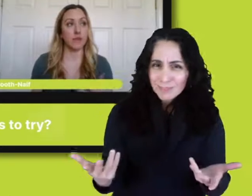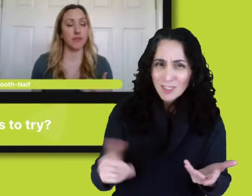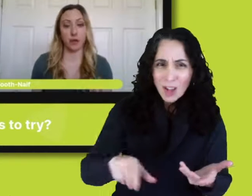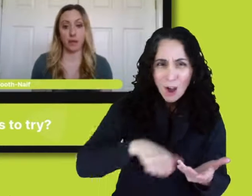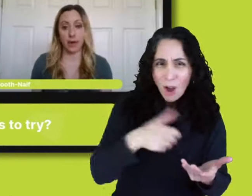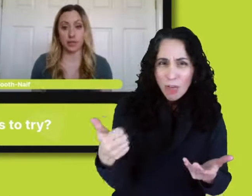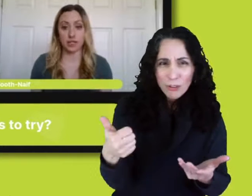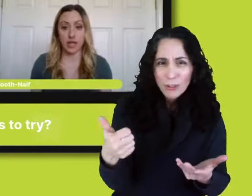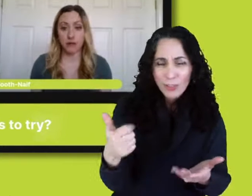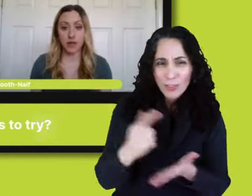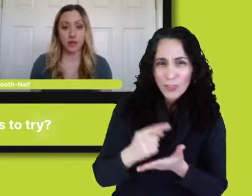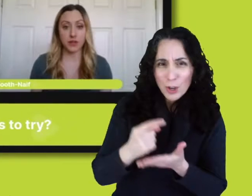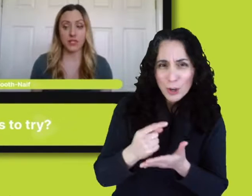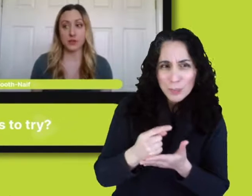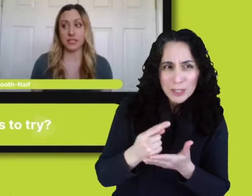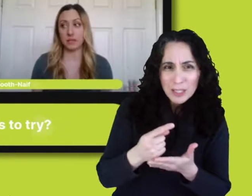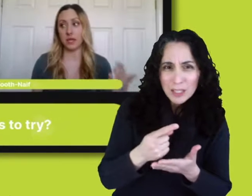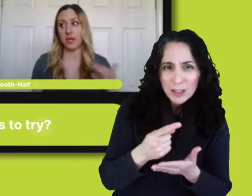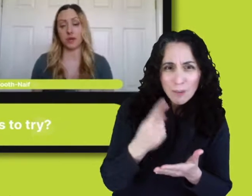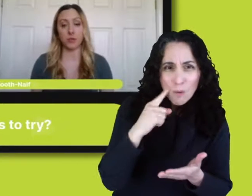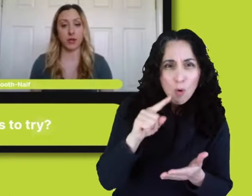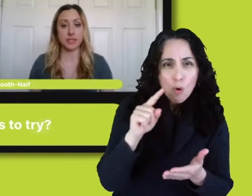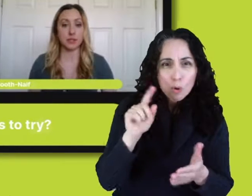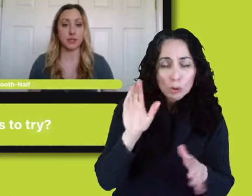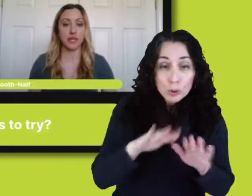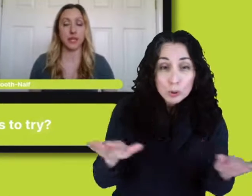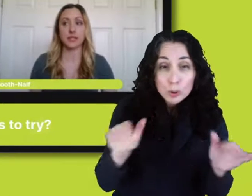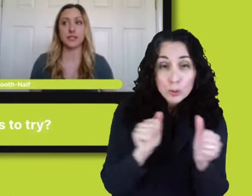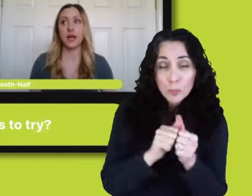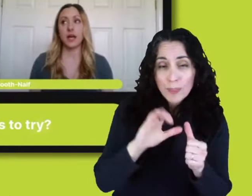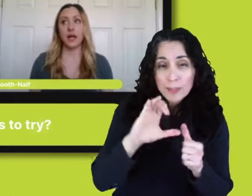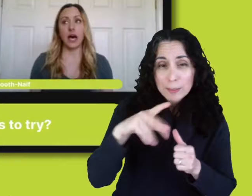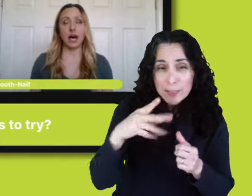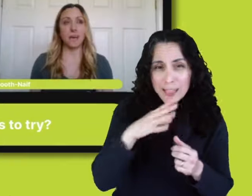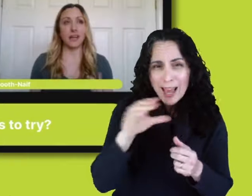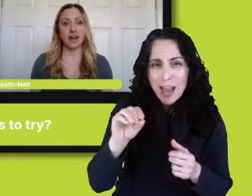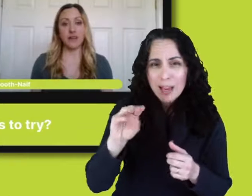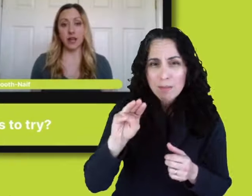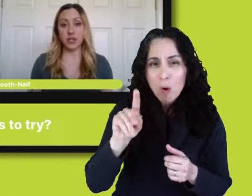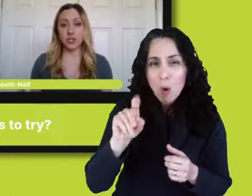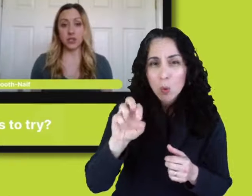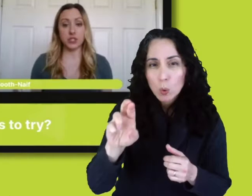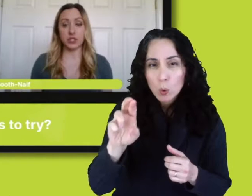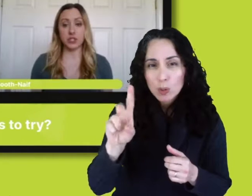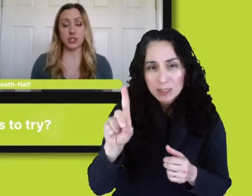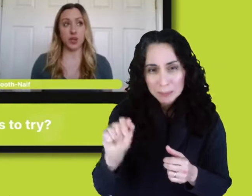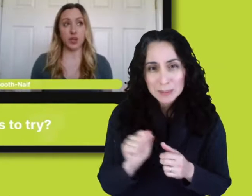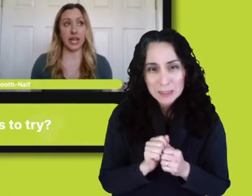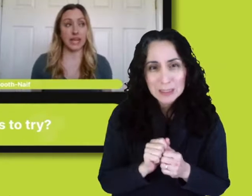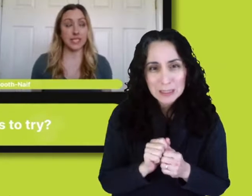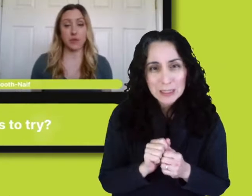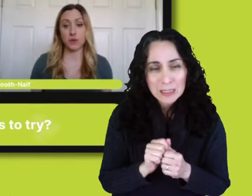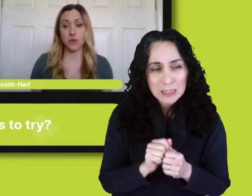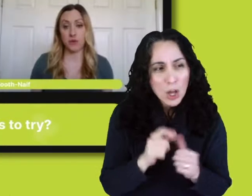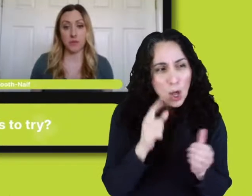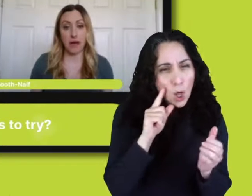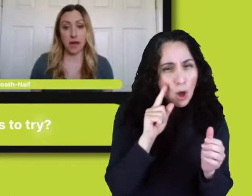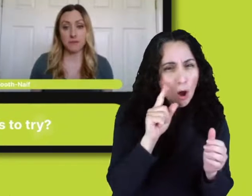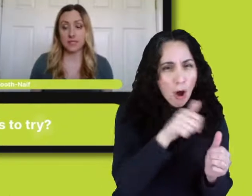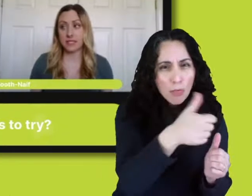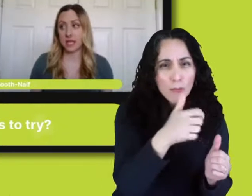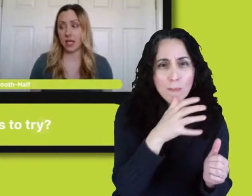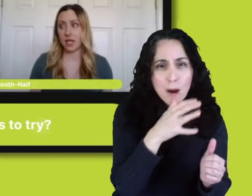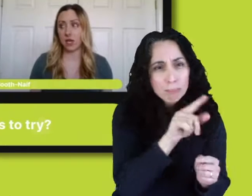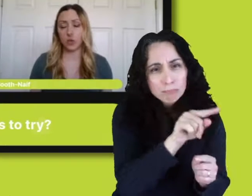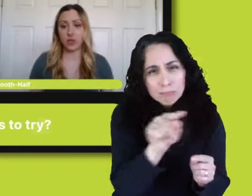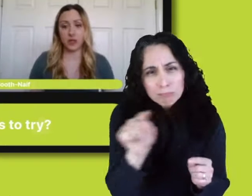there therapy options out there for kids with CP or motor disabilities. And a lot of that too is just, connecting with those other